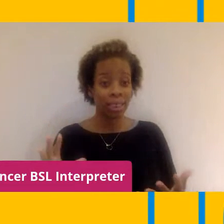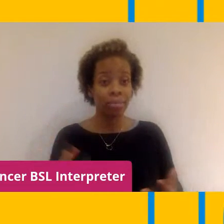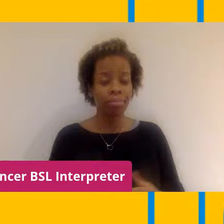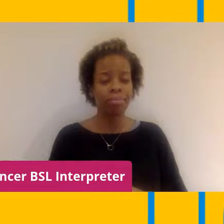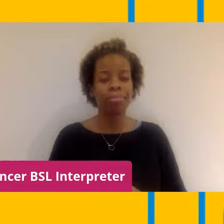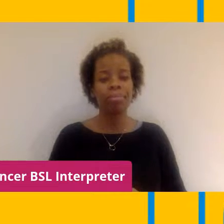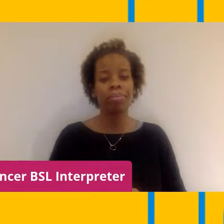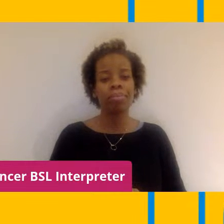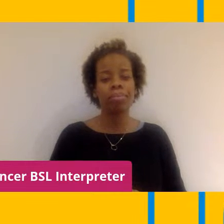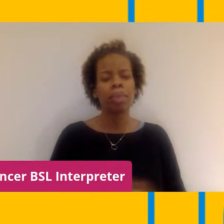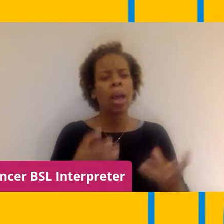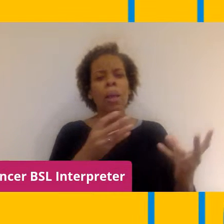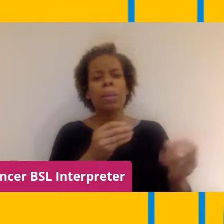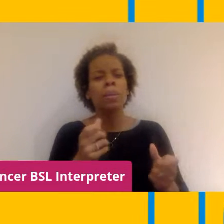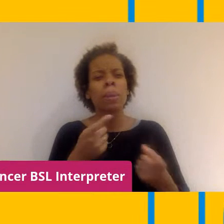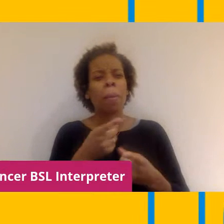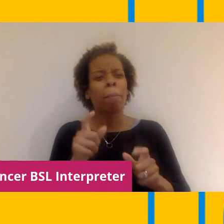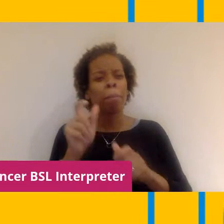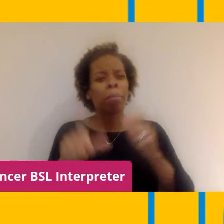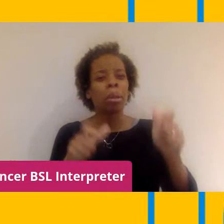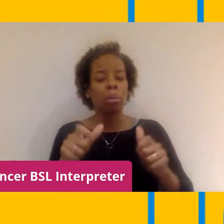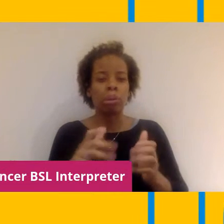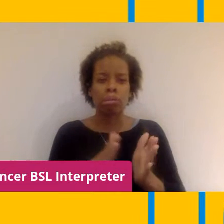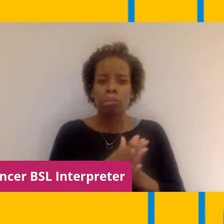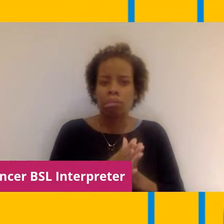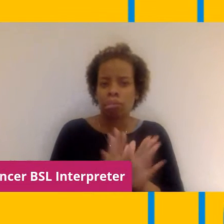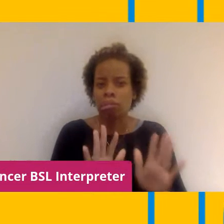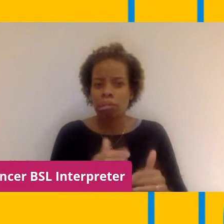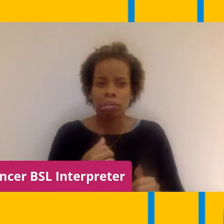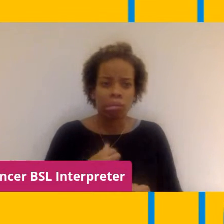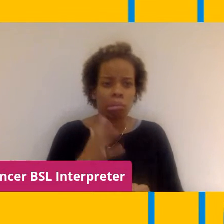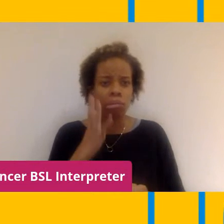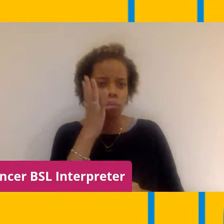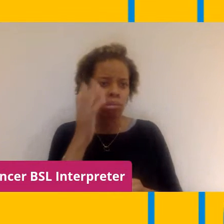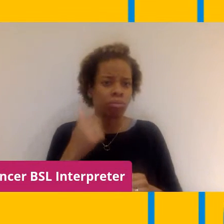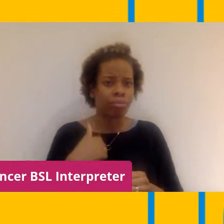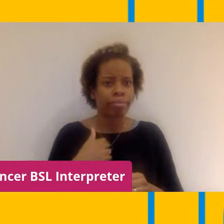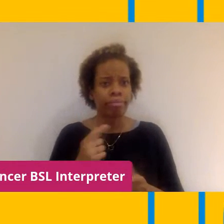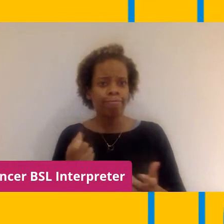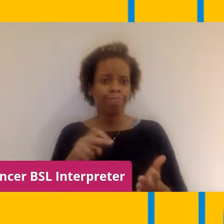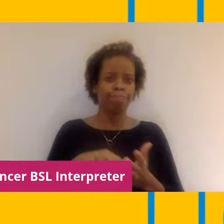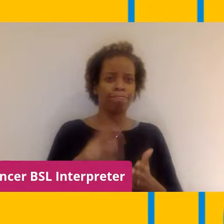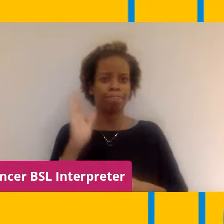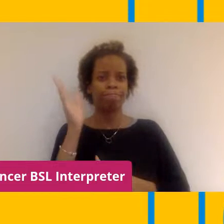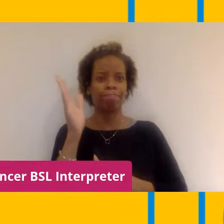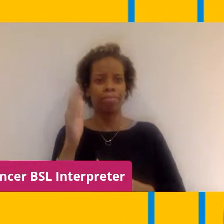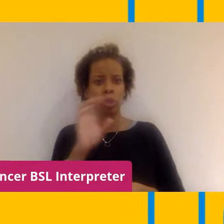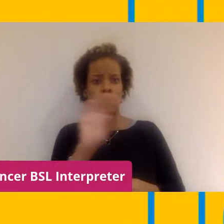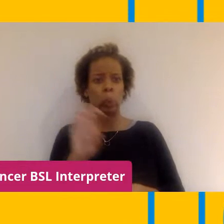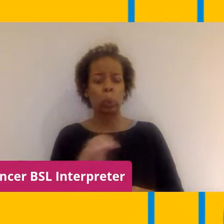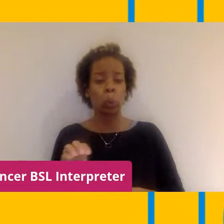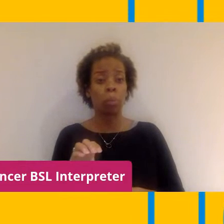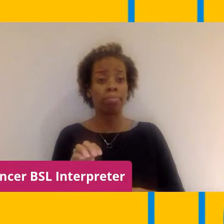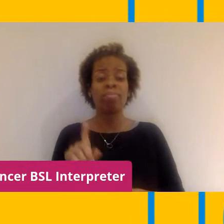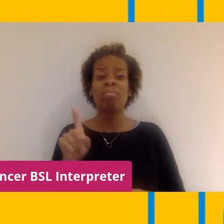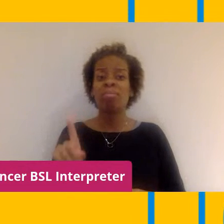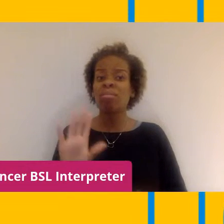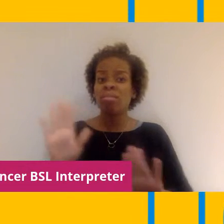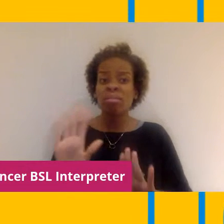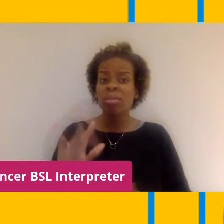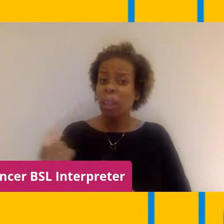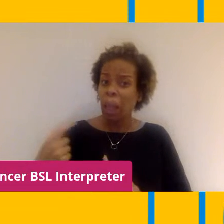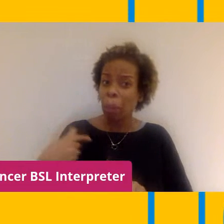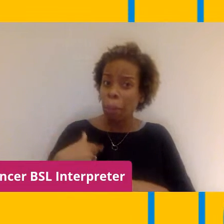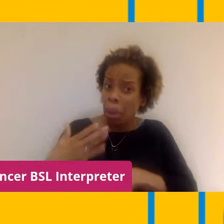are not so keen on speaking on the Zoom call to offer things in advance, so to email me or